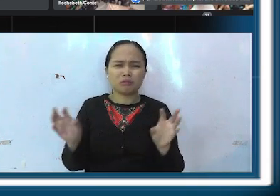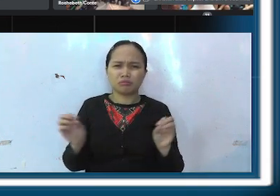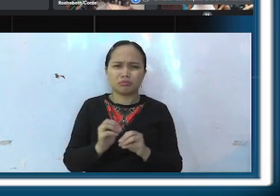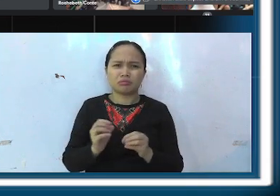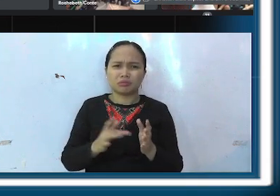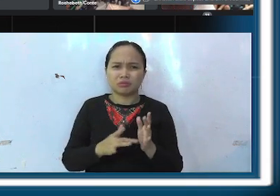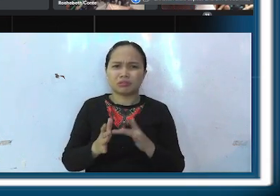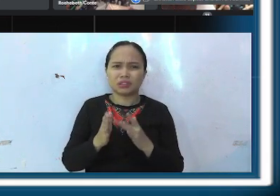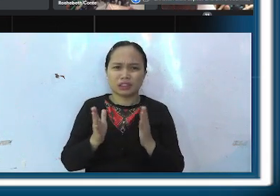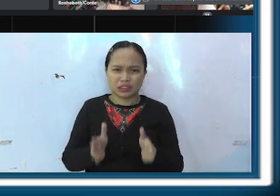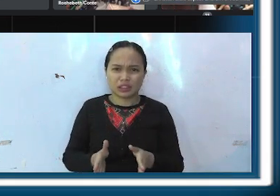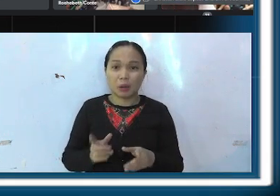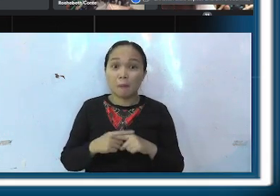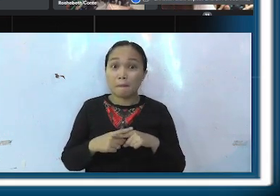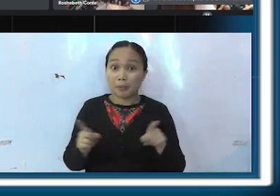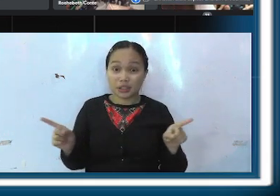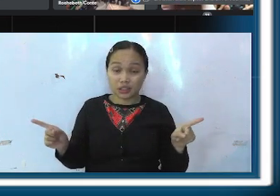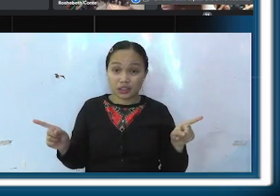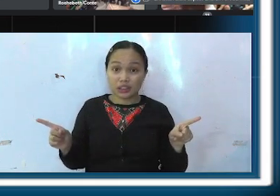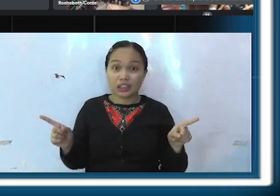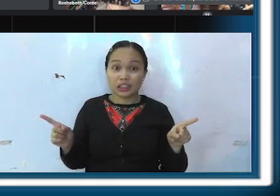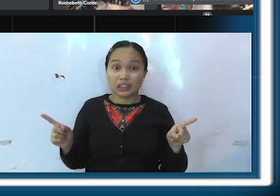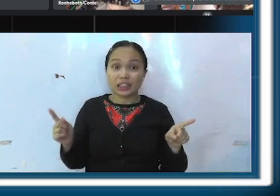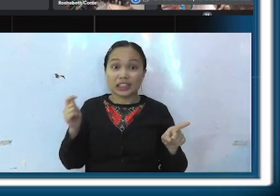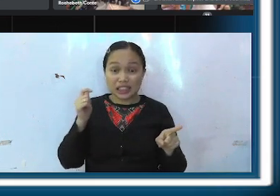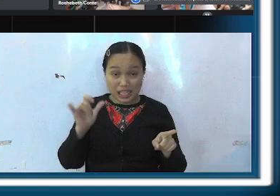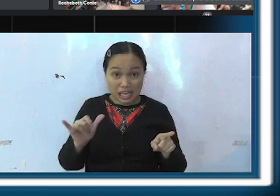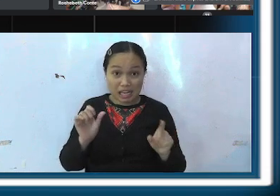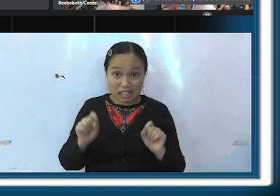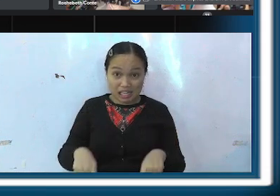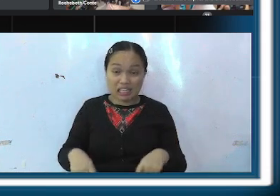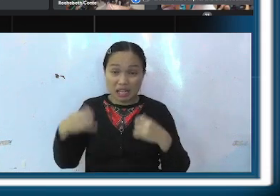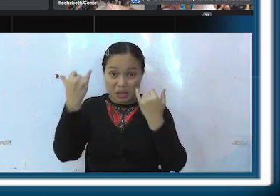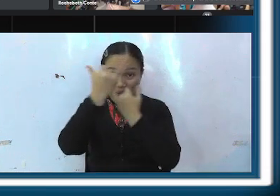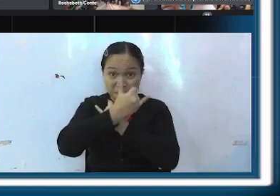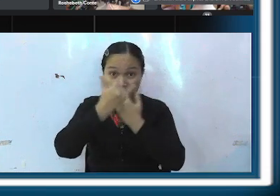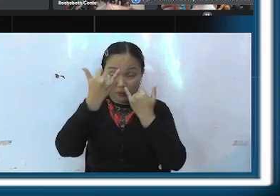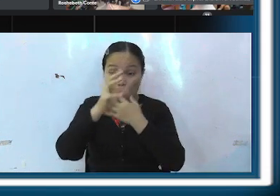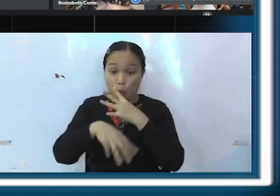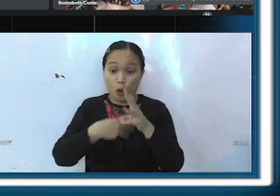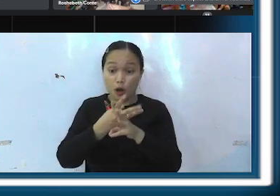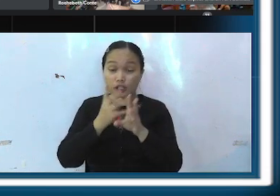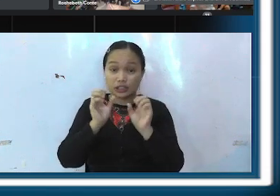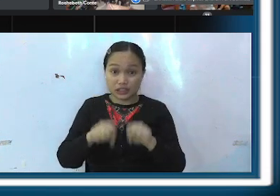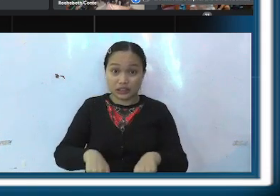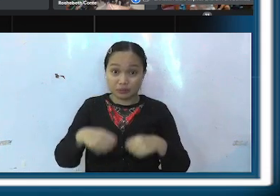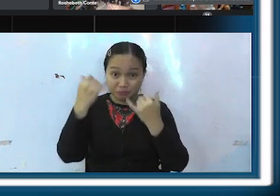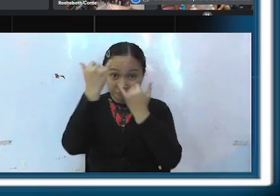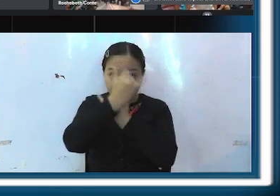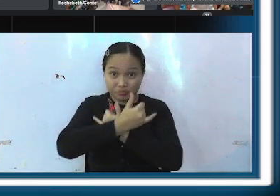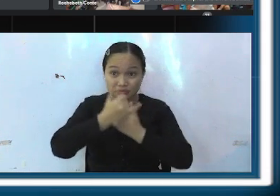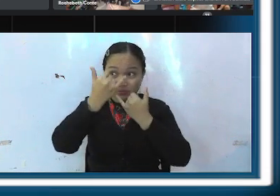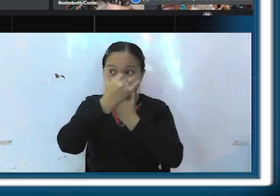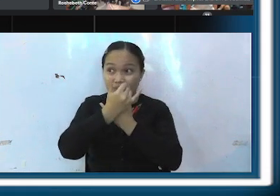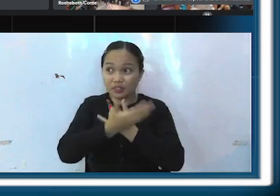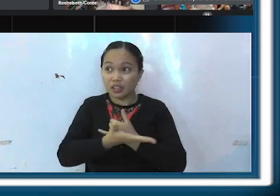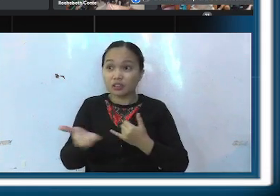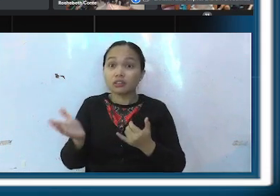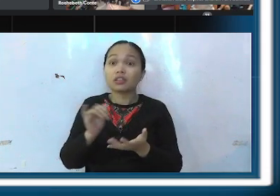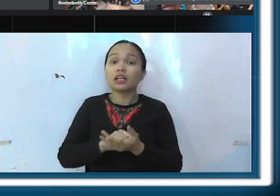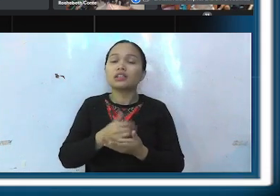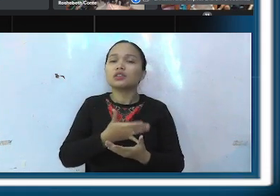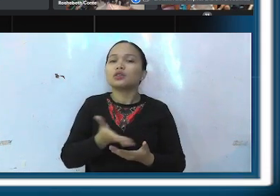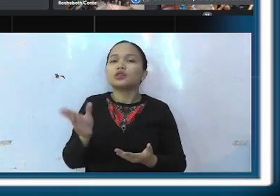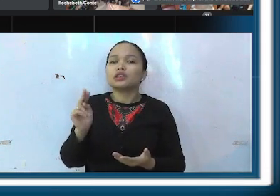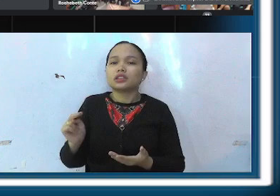but you know, they're trying. But they can deceive you in that. Yeah, that's their deception. There again, you need the wisdom